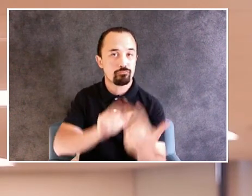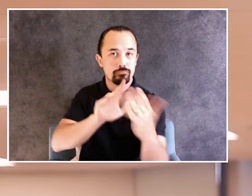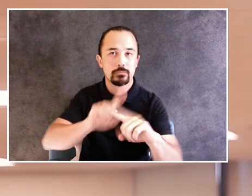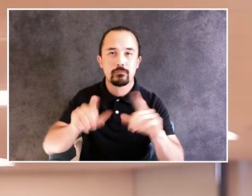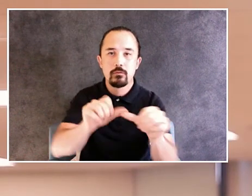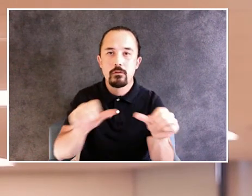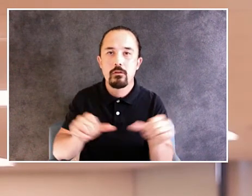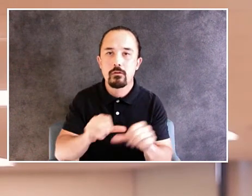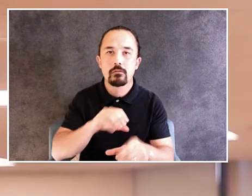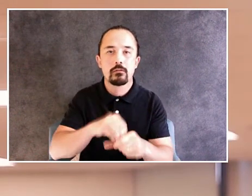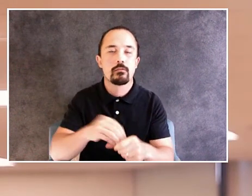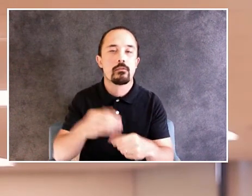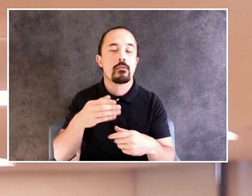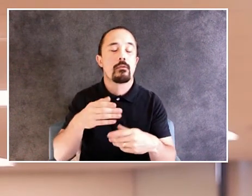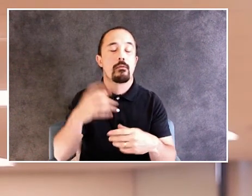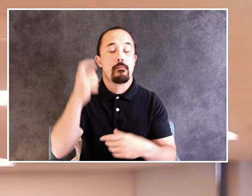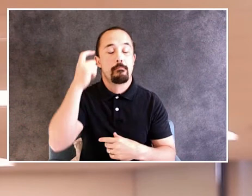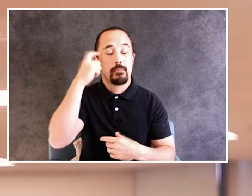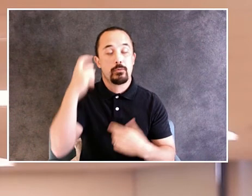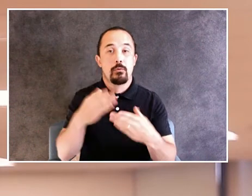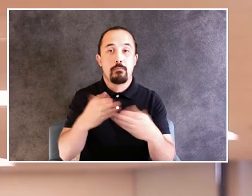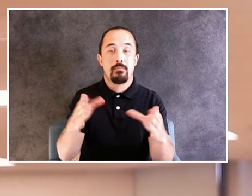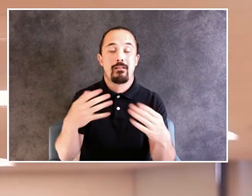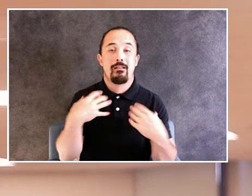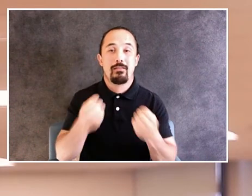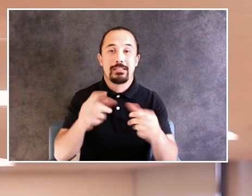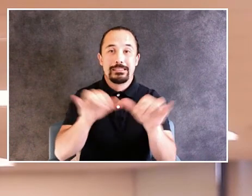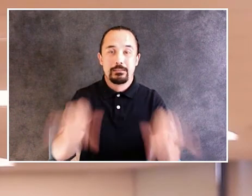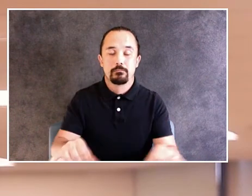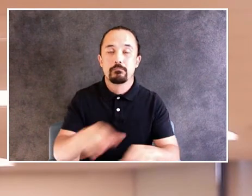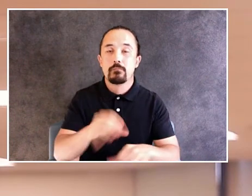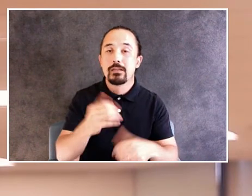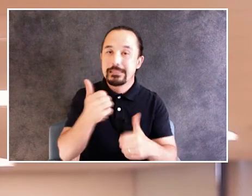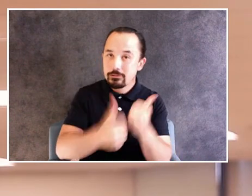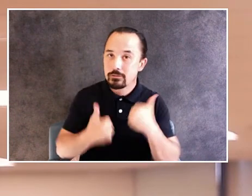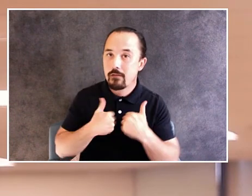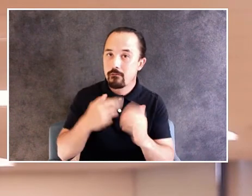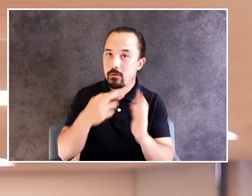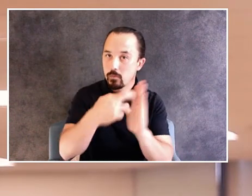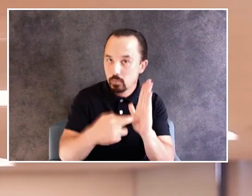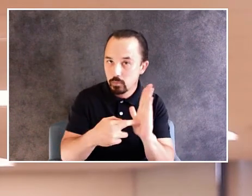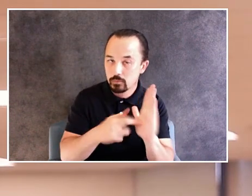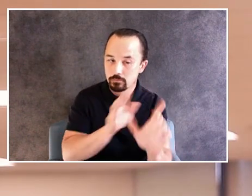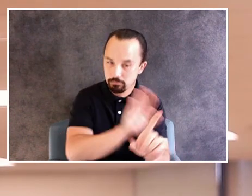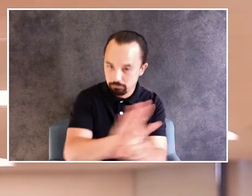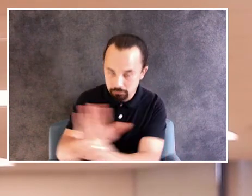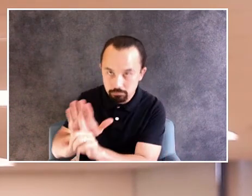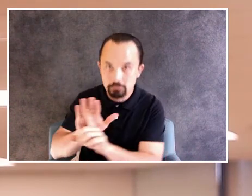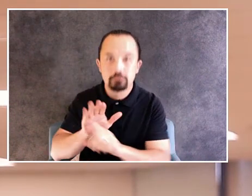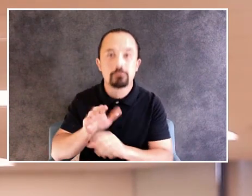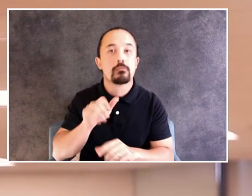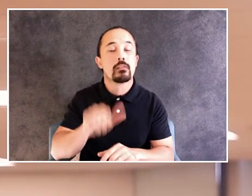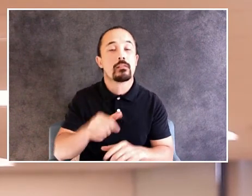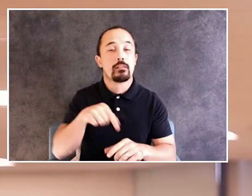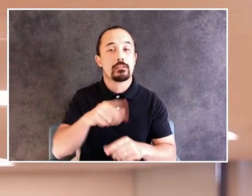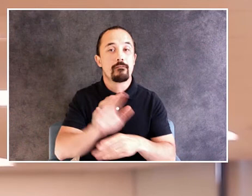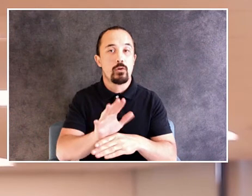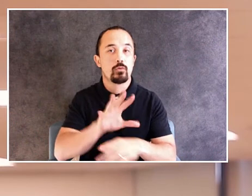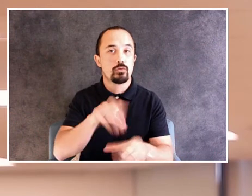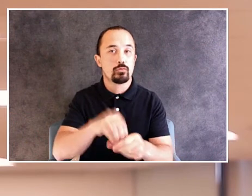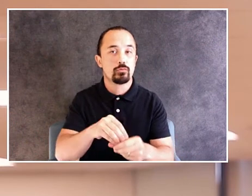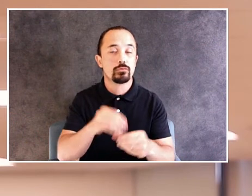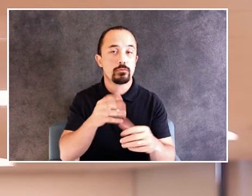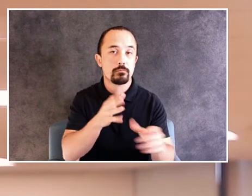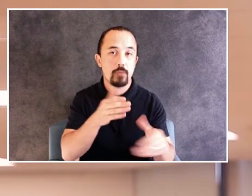of the public mental health service system, and each has its own rules and regulations. This video includes updates and planning in each of